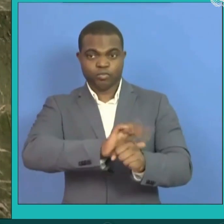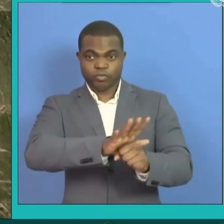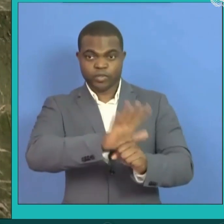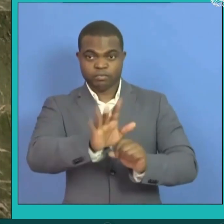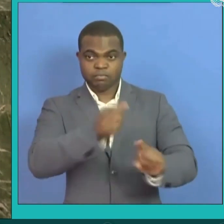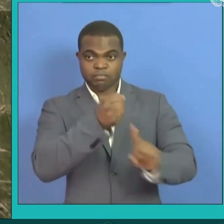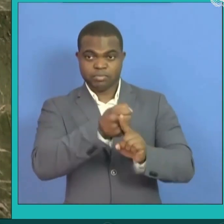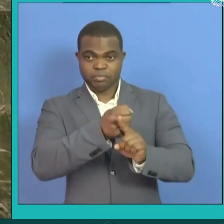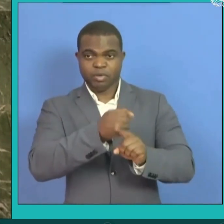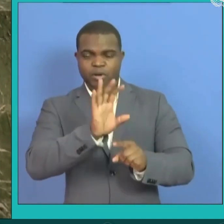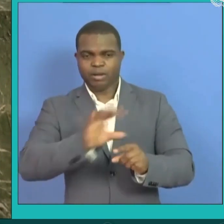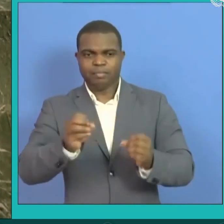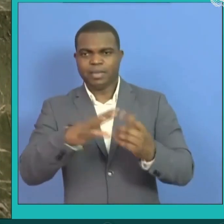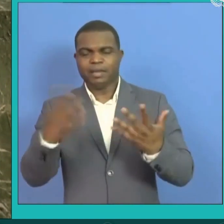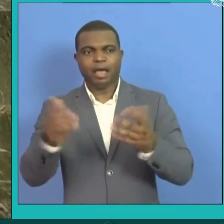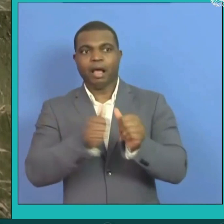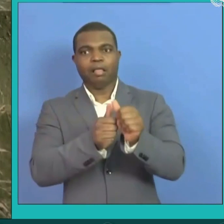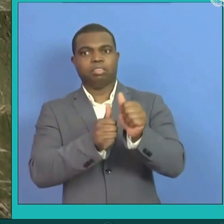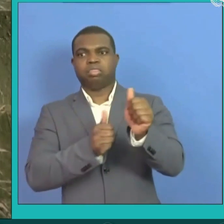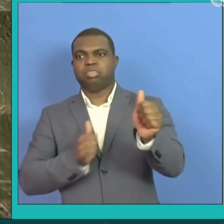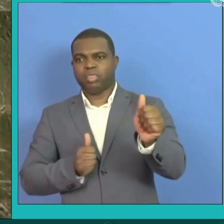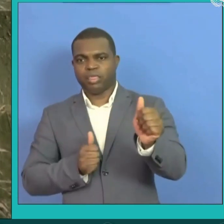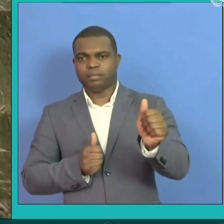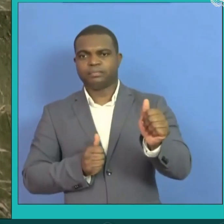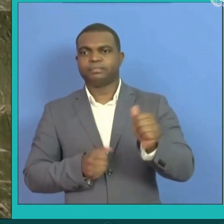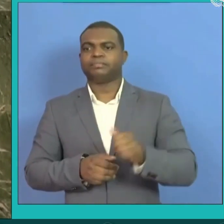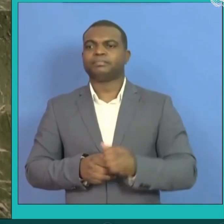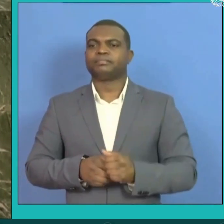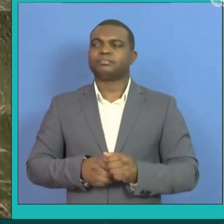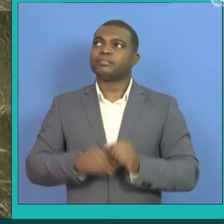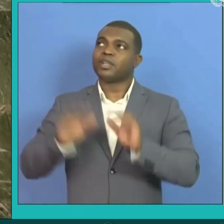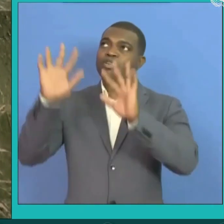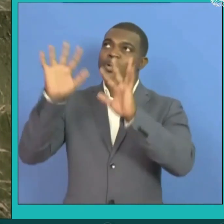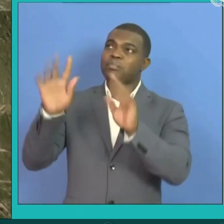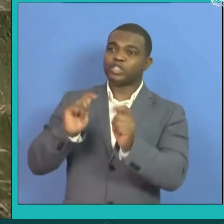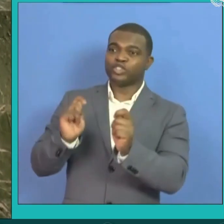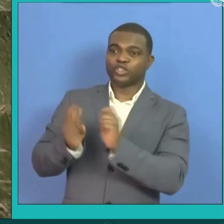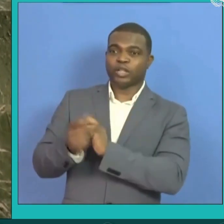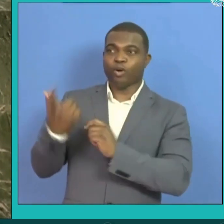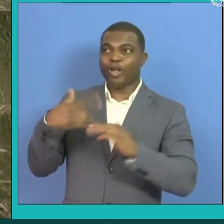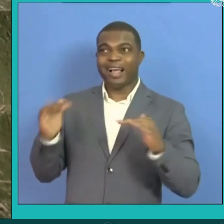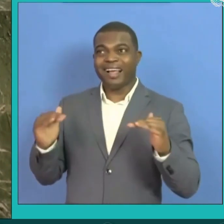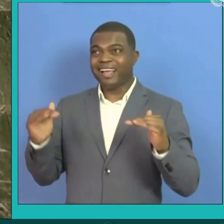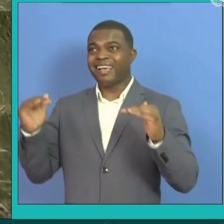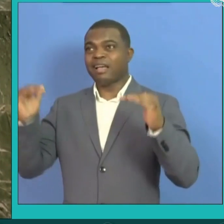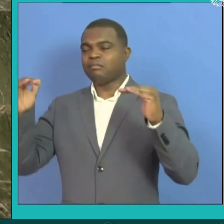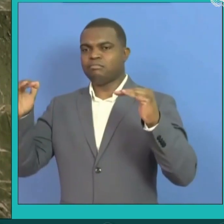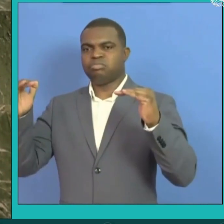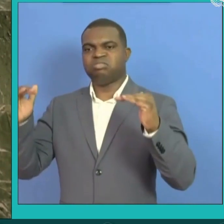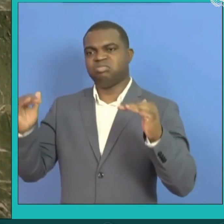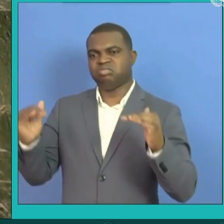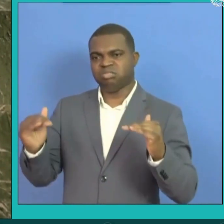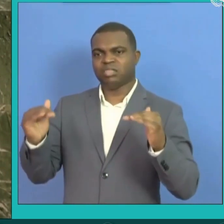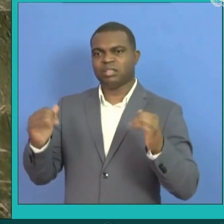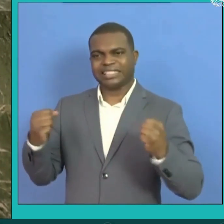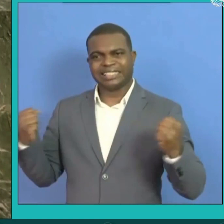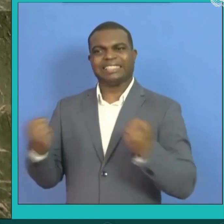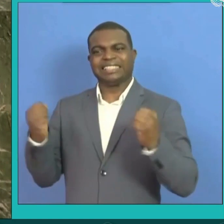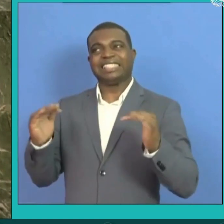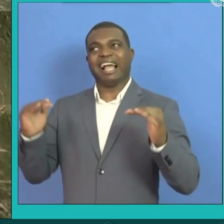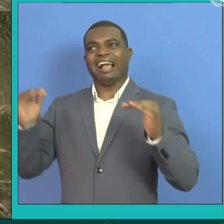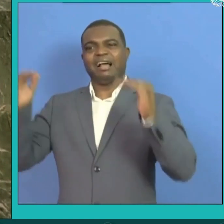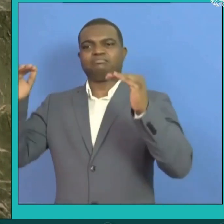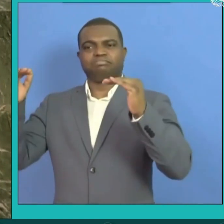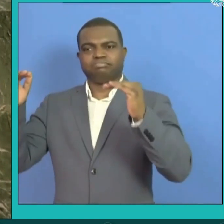debt. A marked increase in inequalities and barriers between risk science, perception, and risk-informed